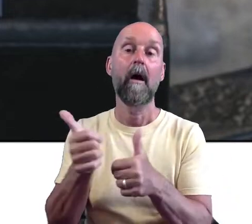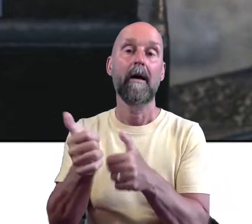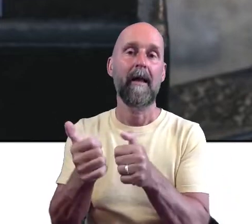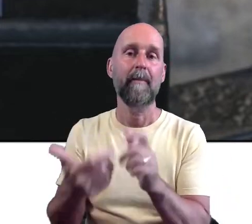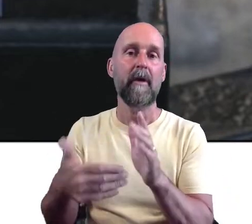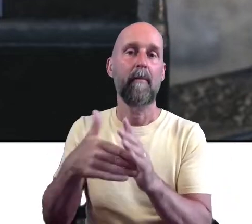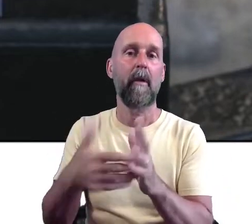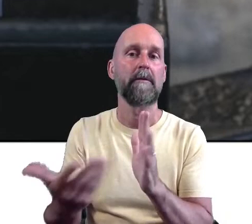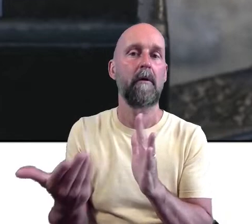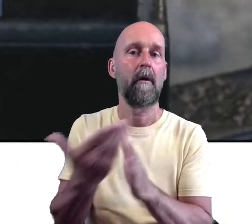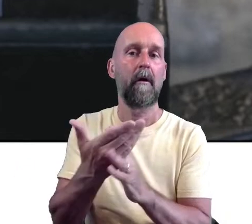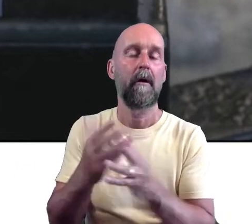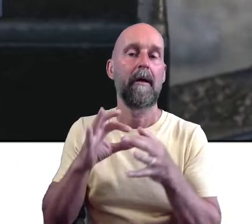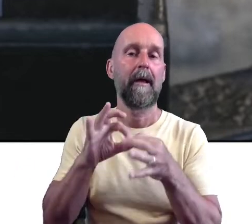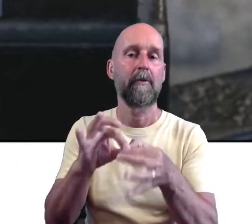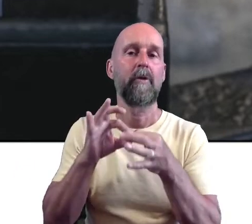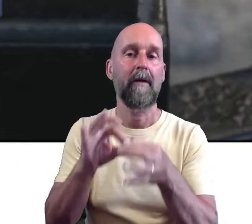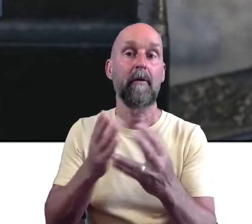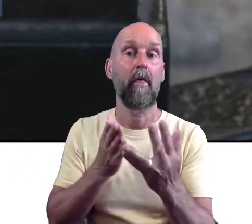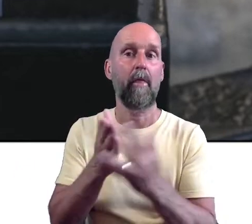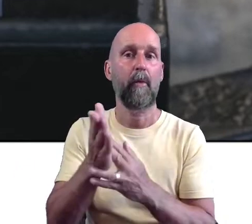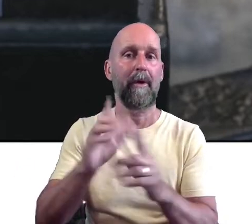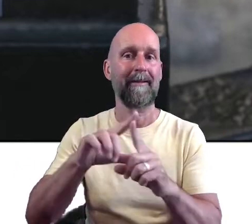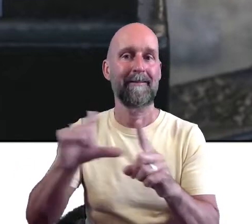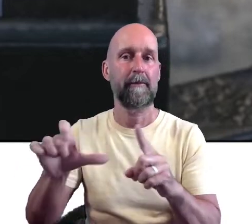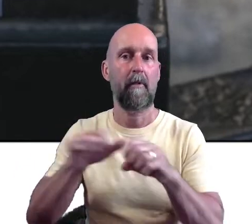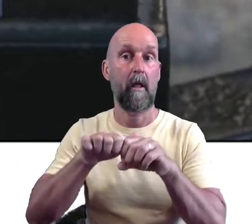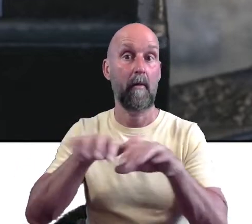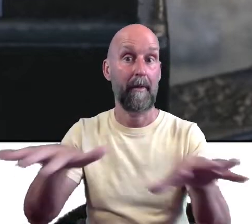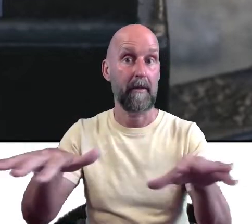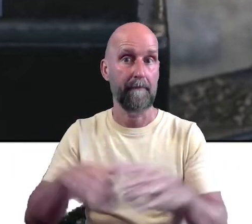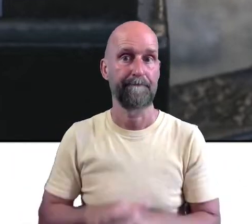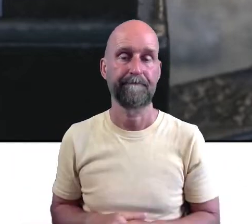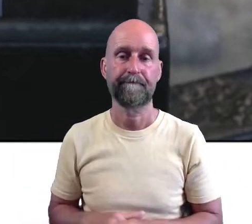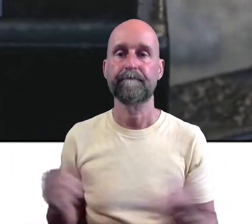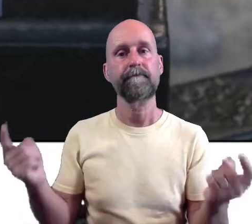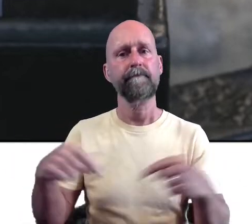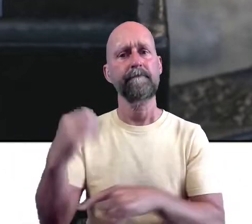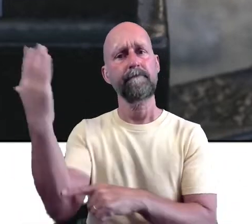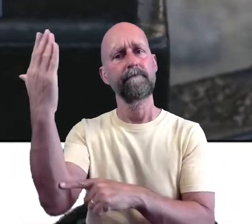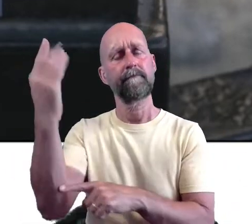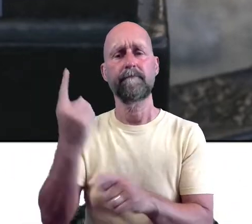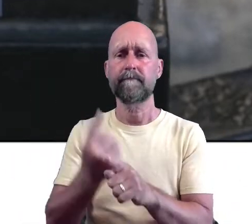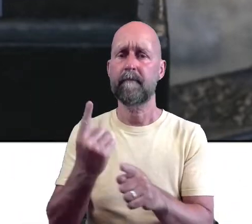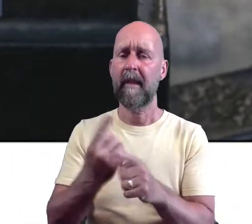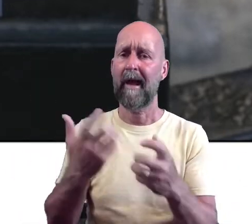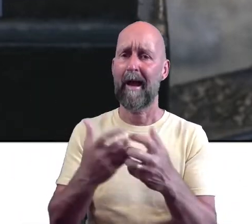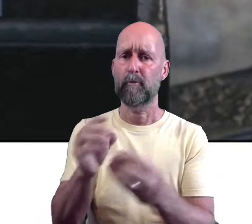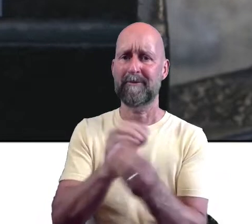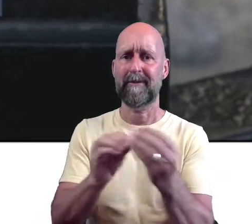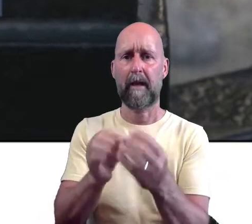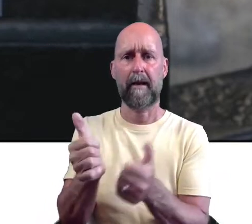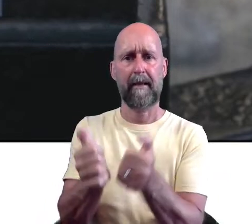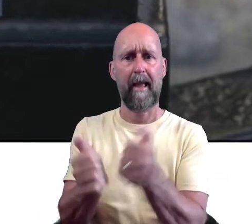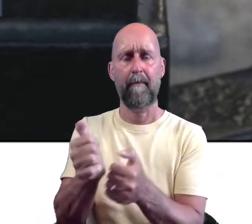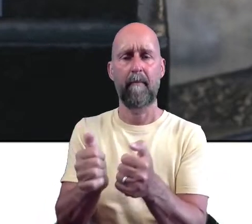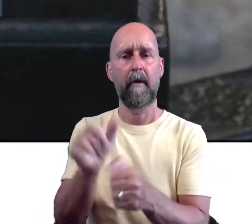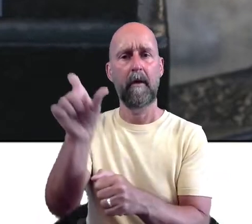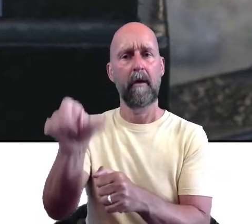experiences using digital media. So I'm here to talk to you today about designing games that engage with